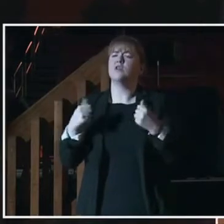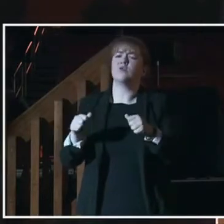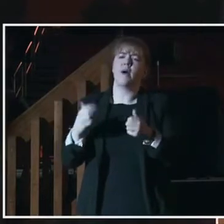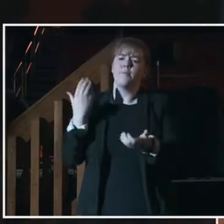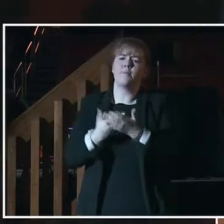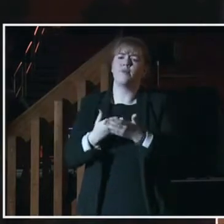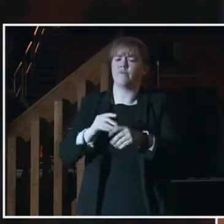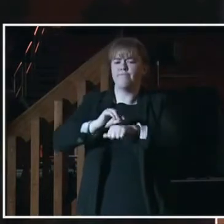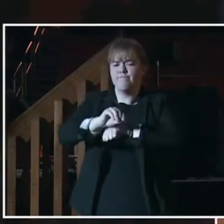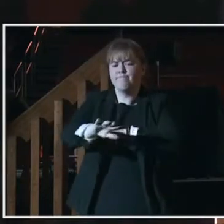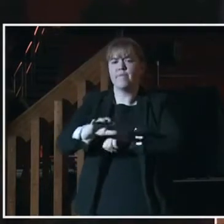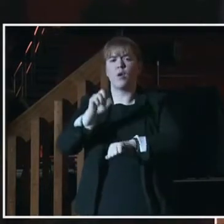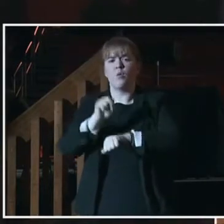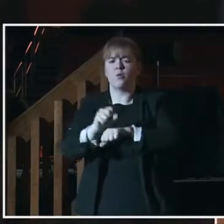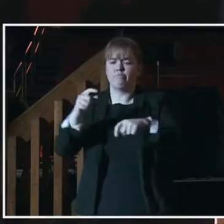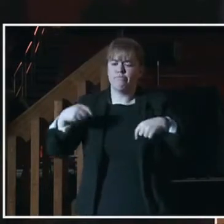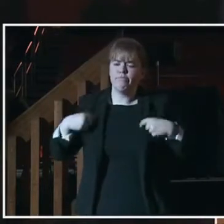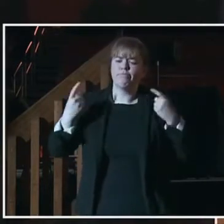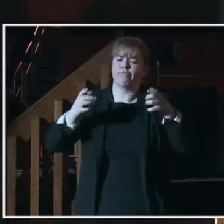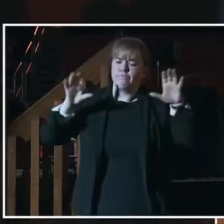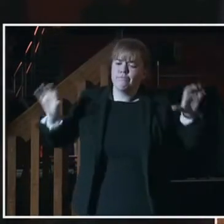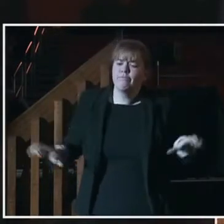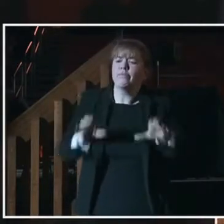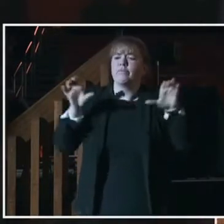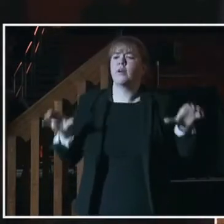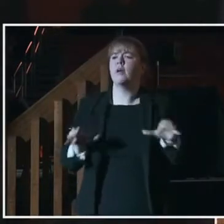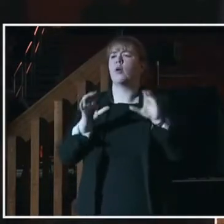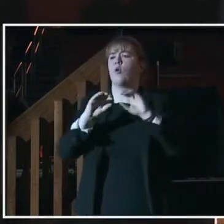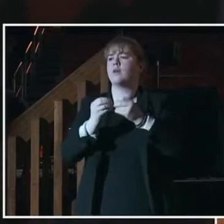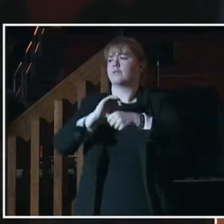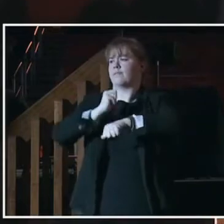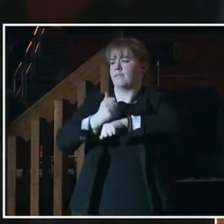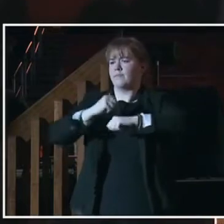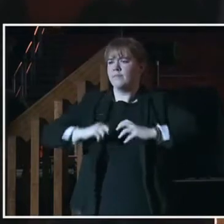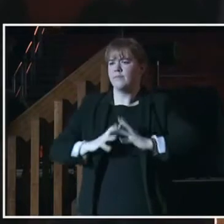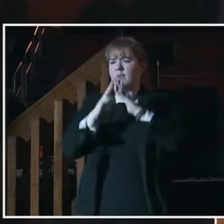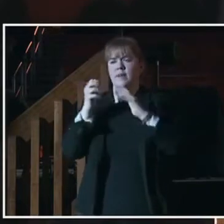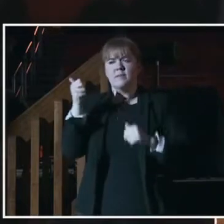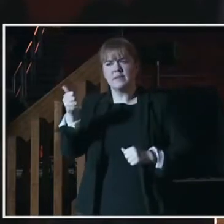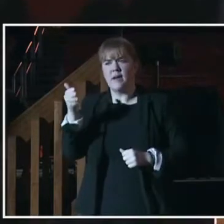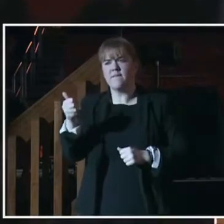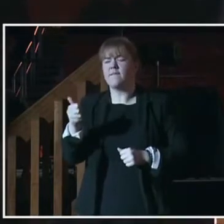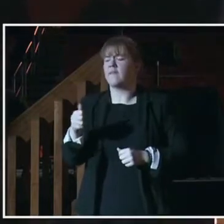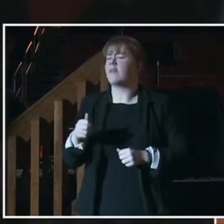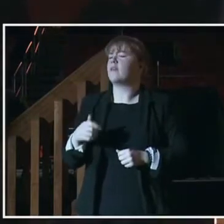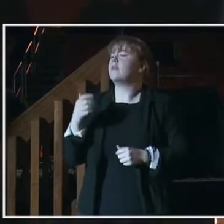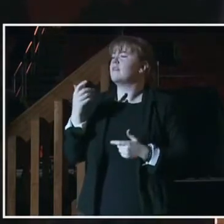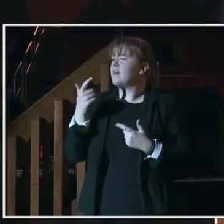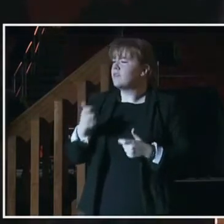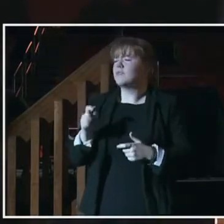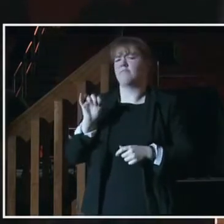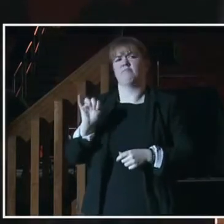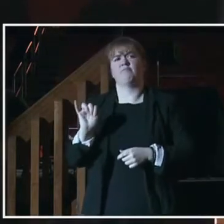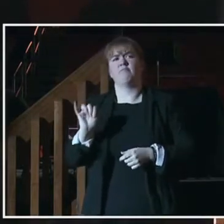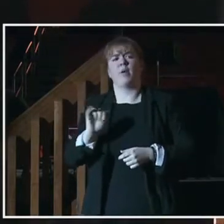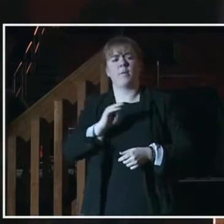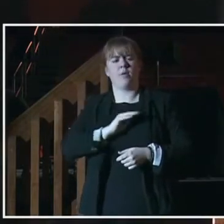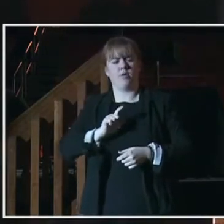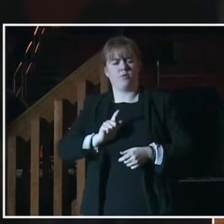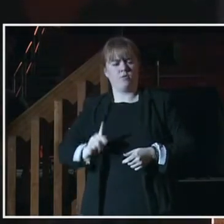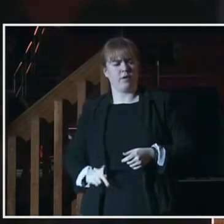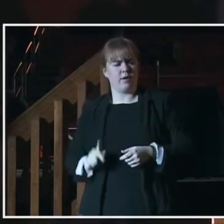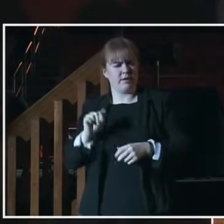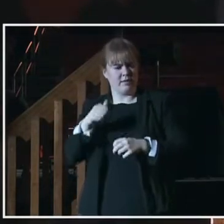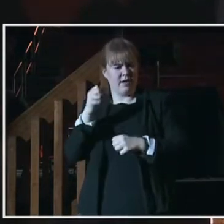work of this organization that he founded. And it's so interesting to me that here he is, 10